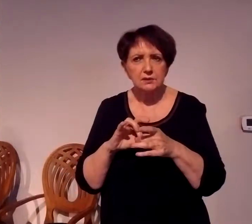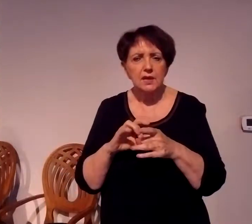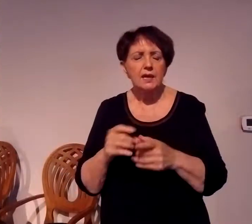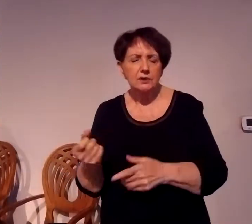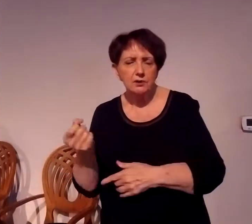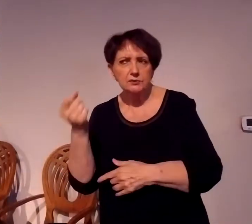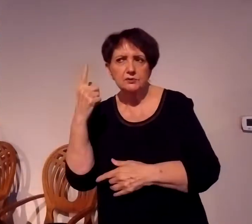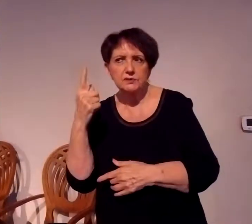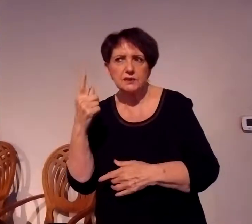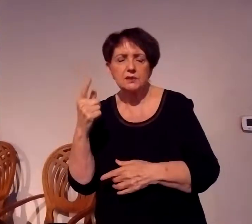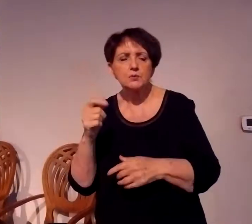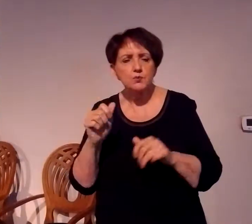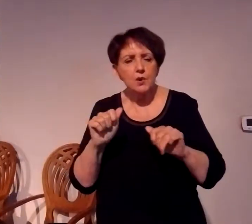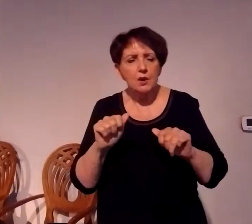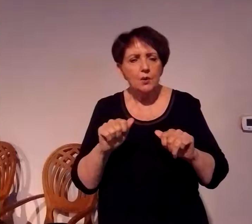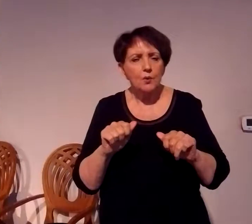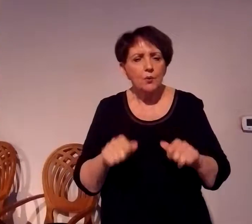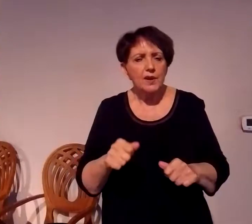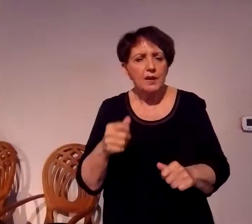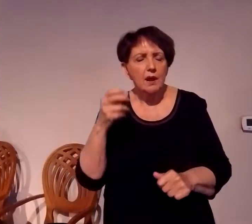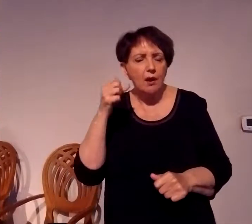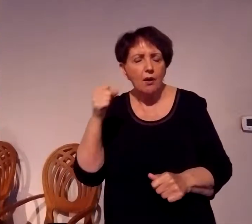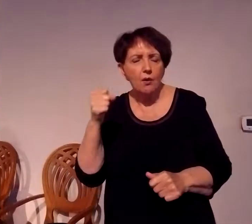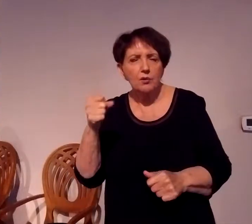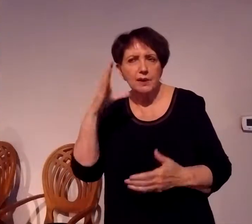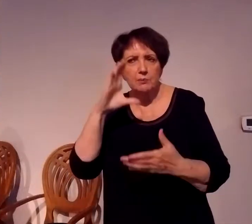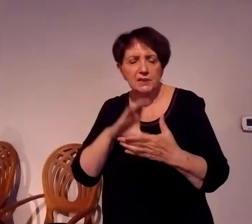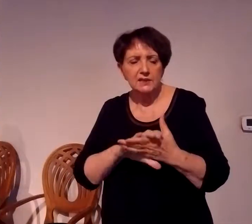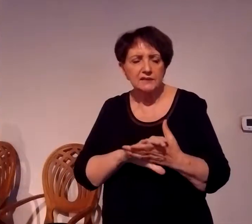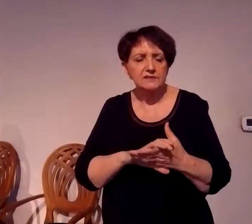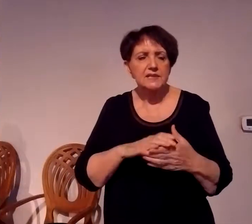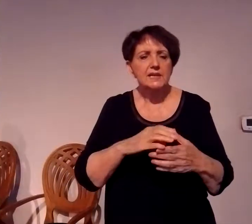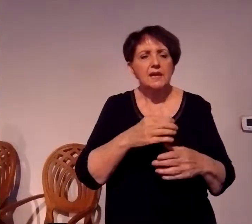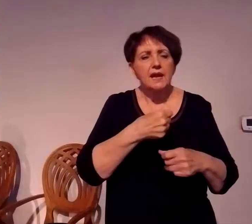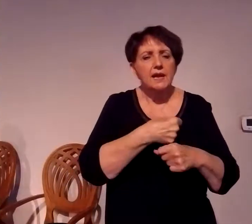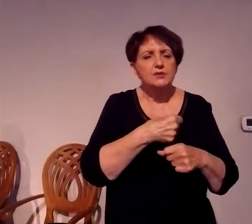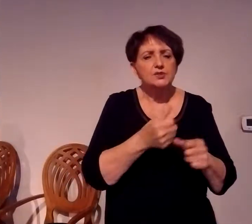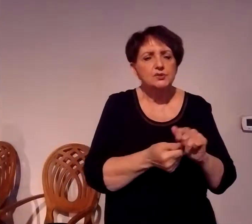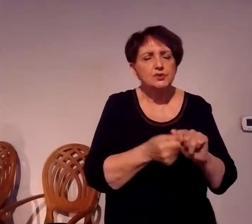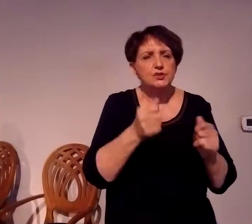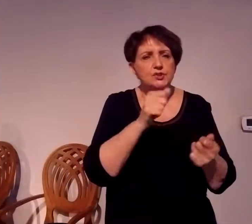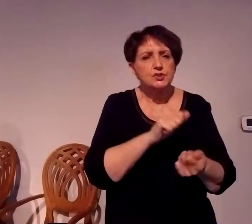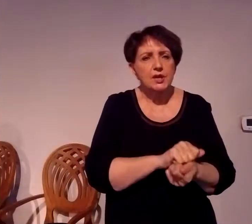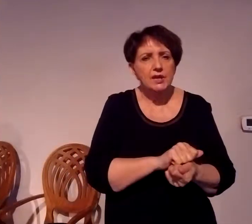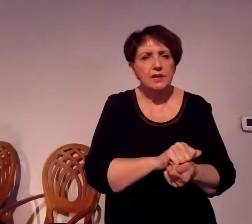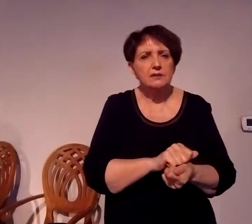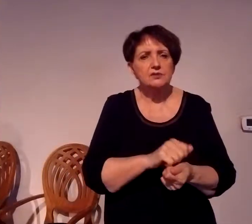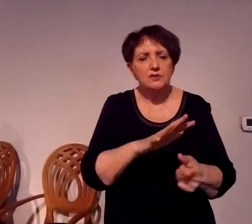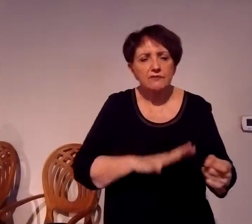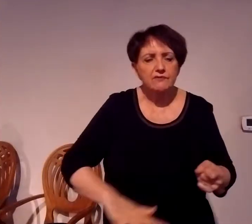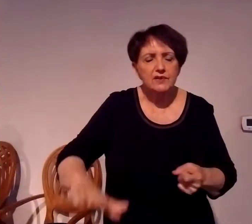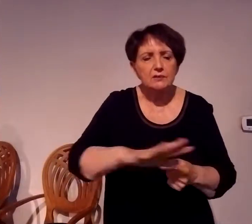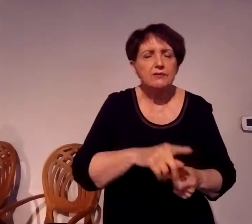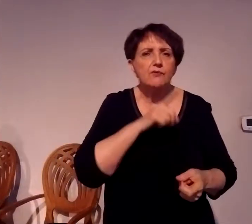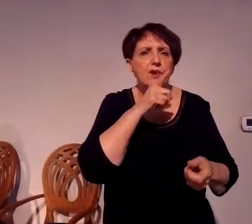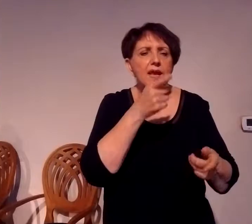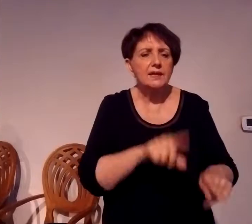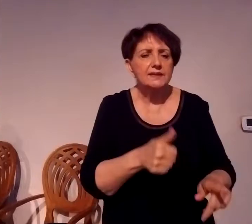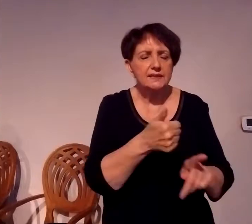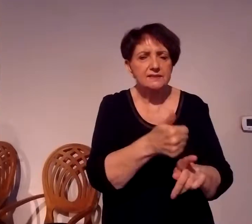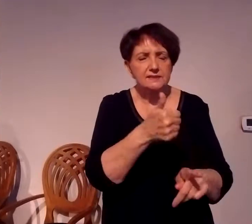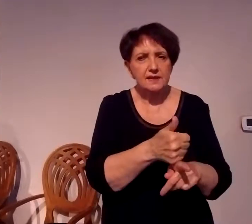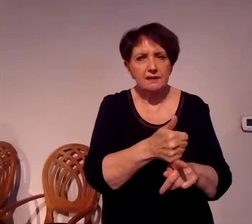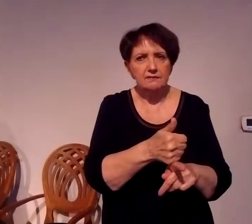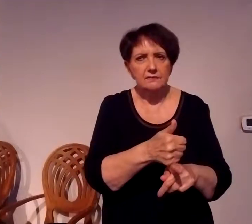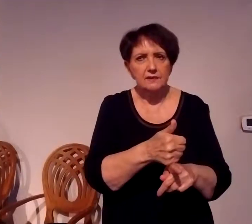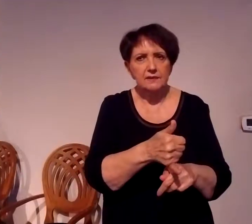shape subconsciously held beliefs and reshape the very quantum field of reality itself. We take